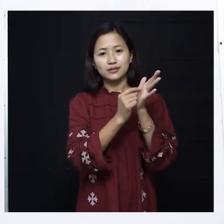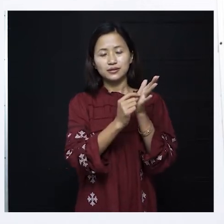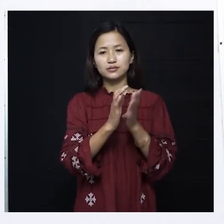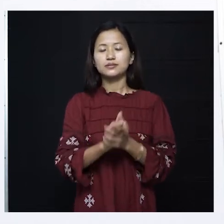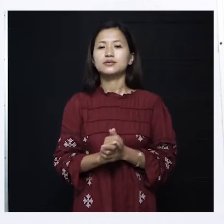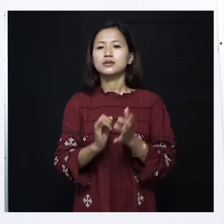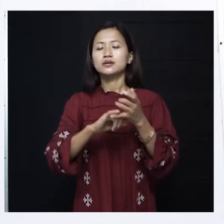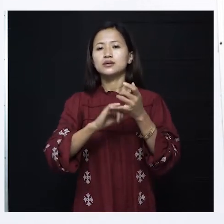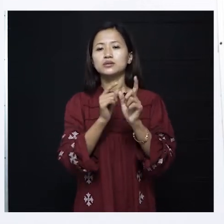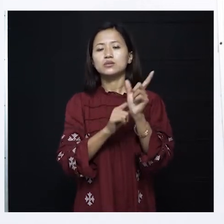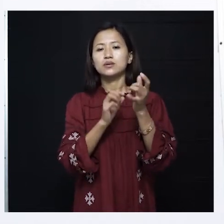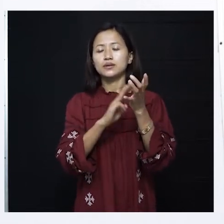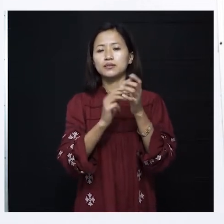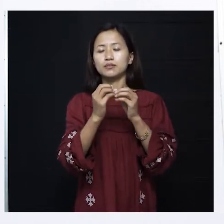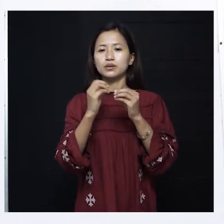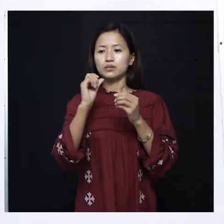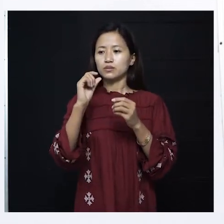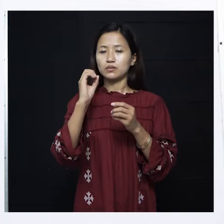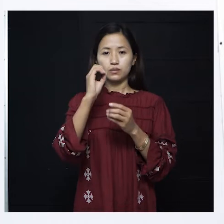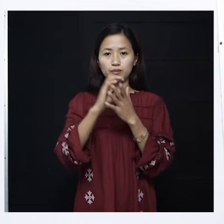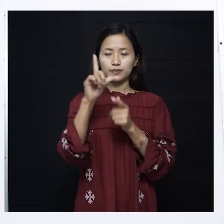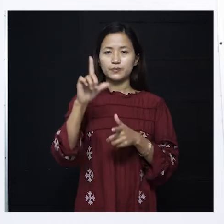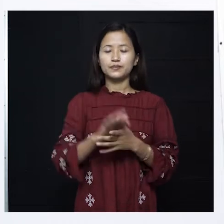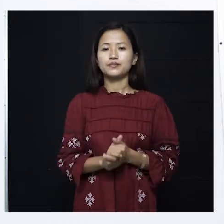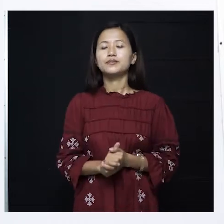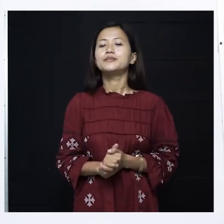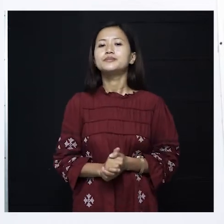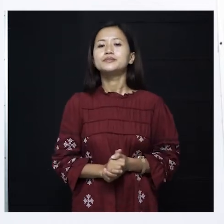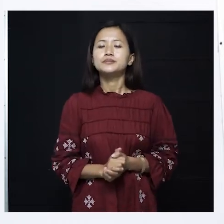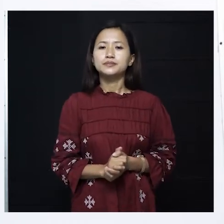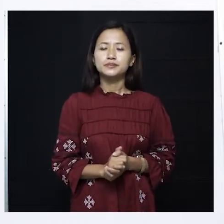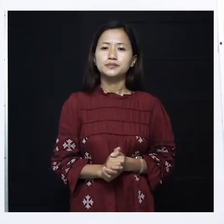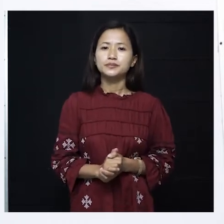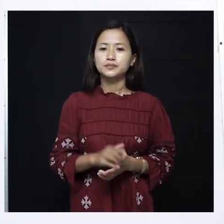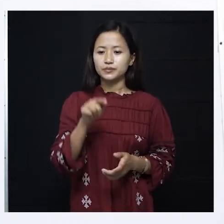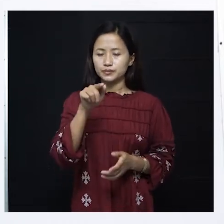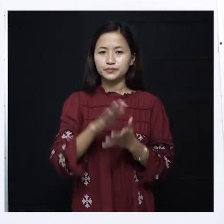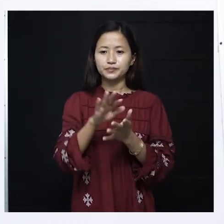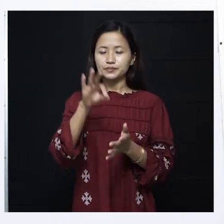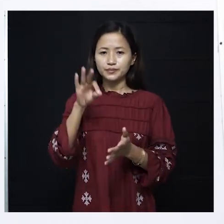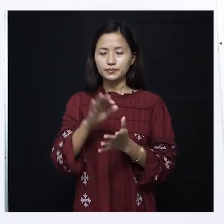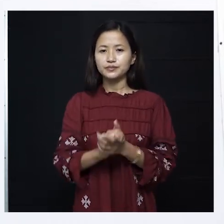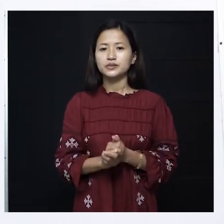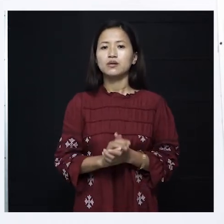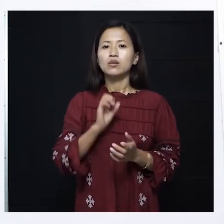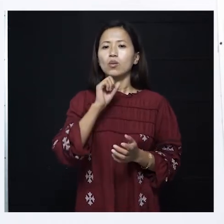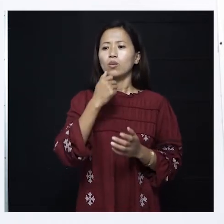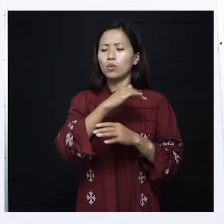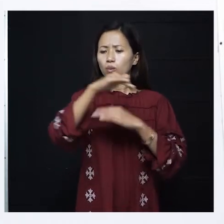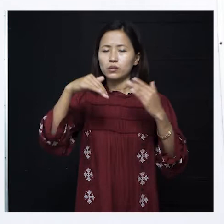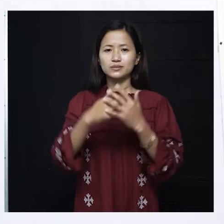symbols. Now when we look at these conventional sign and symbols, you will find that all these